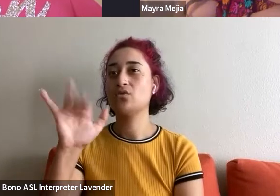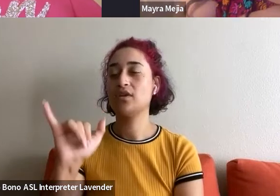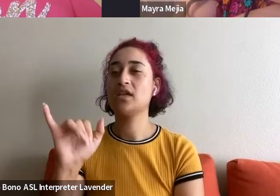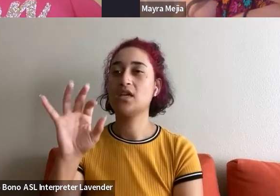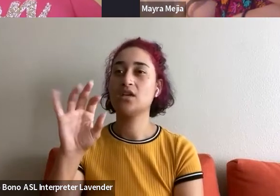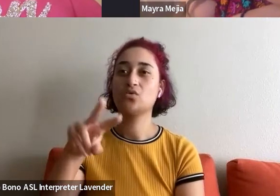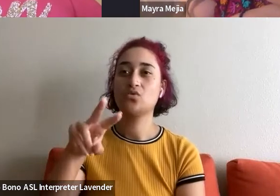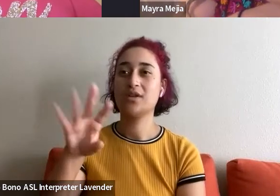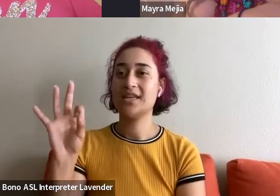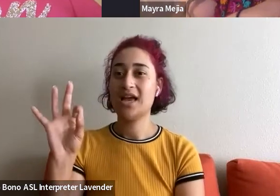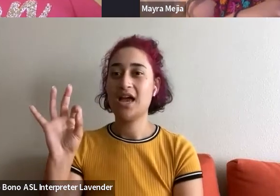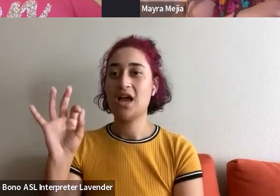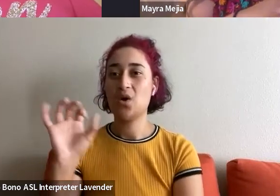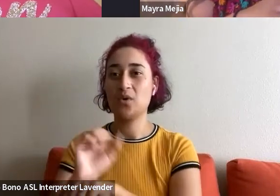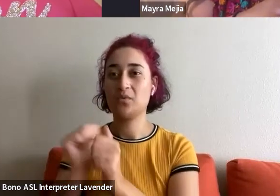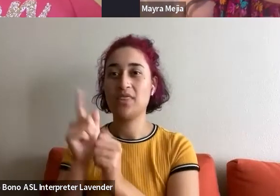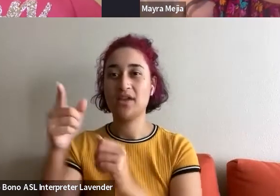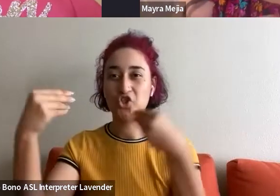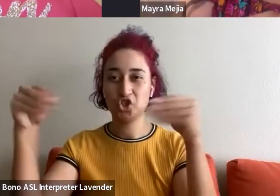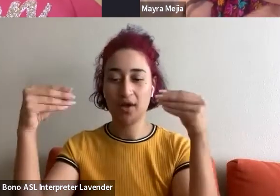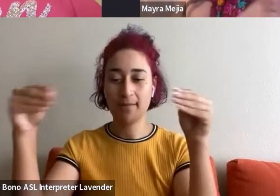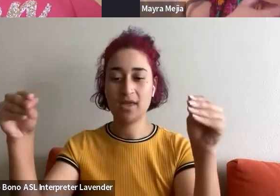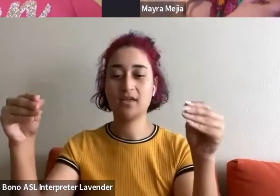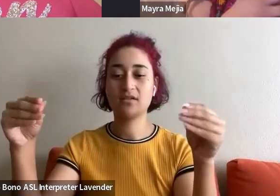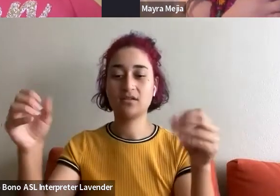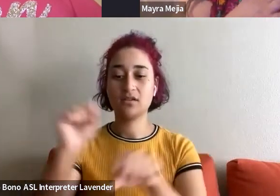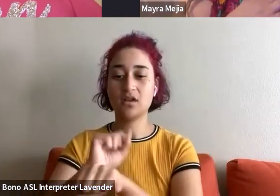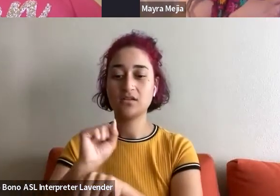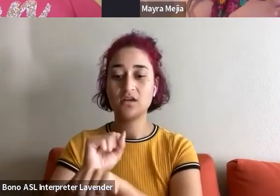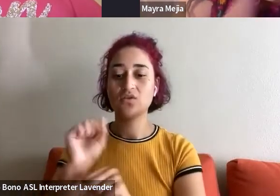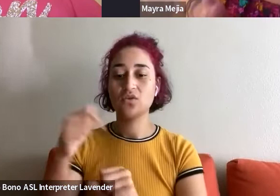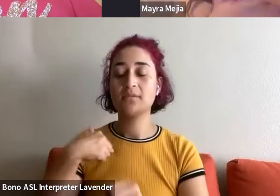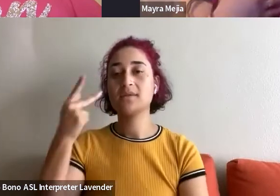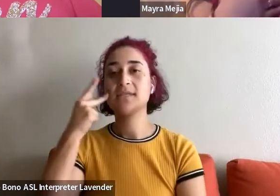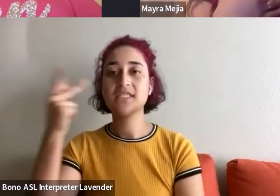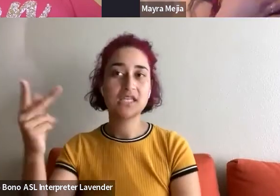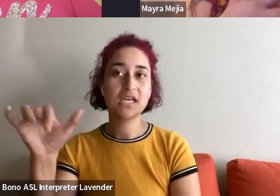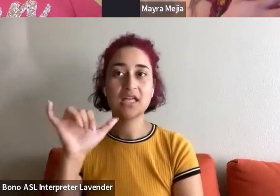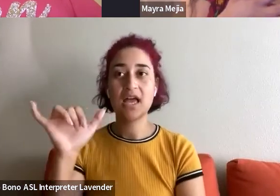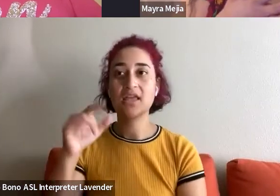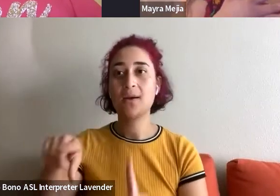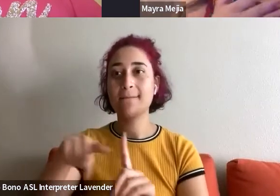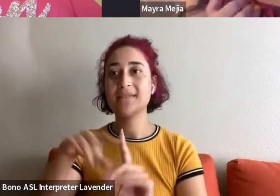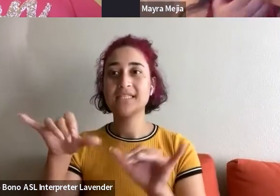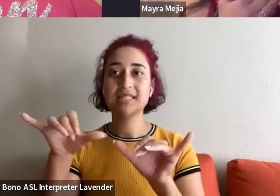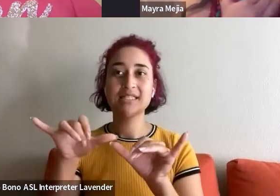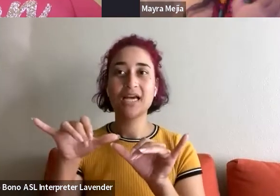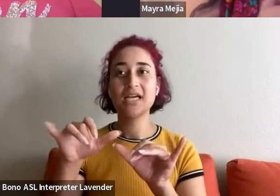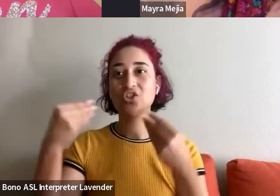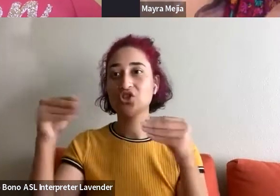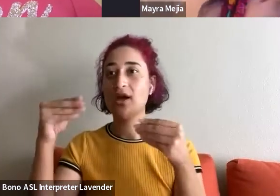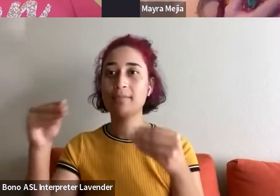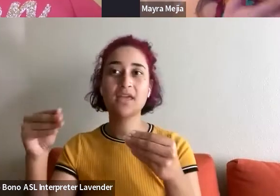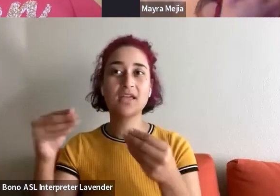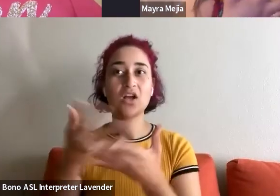shopping content. Yeah. So I'm going to be overseeing like their plus size shopping content, making sure it's up to date